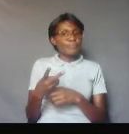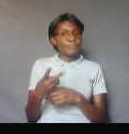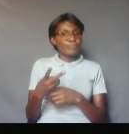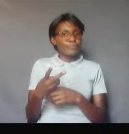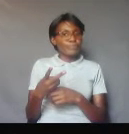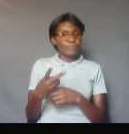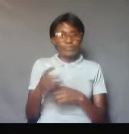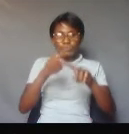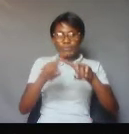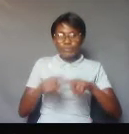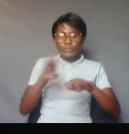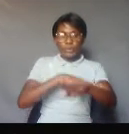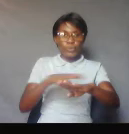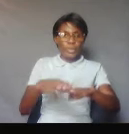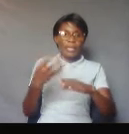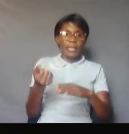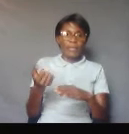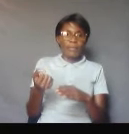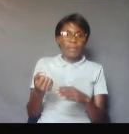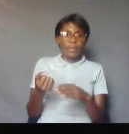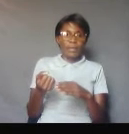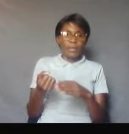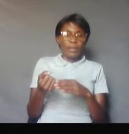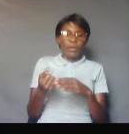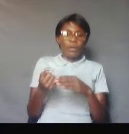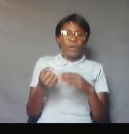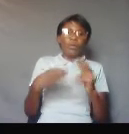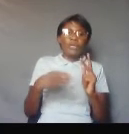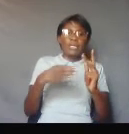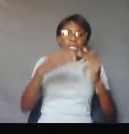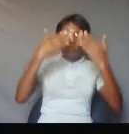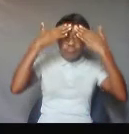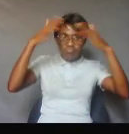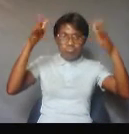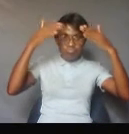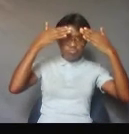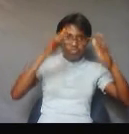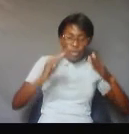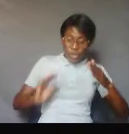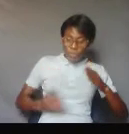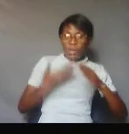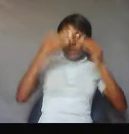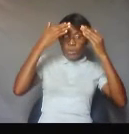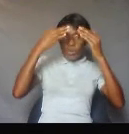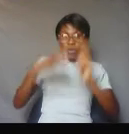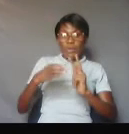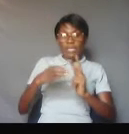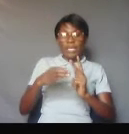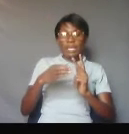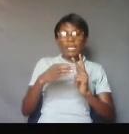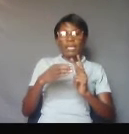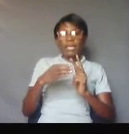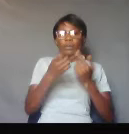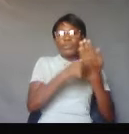to tap into the knowledge of bodies living in community. So community consciousness that moves